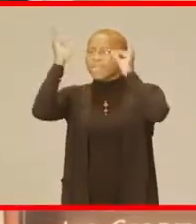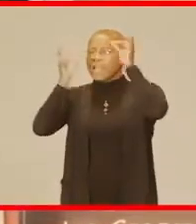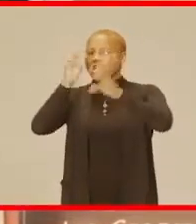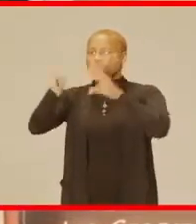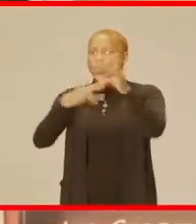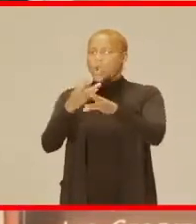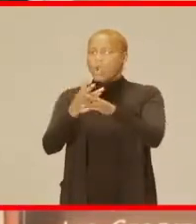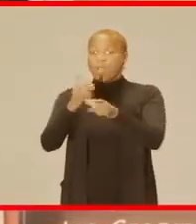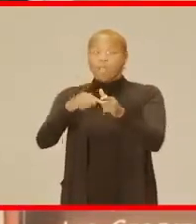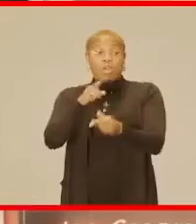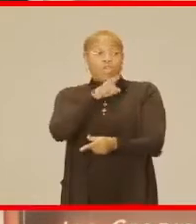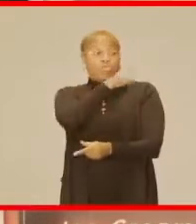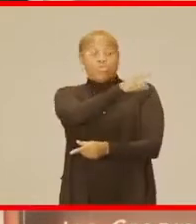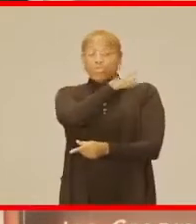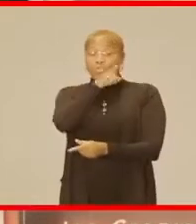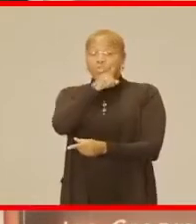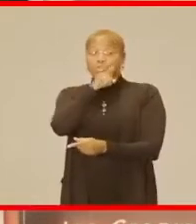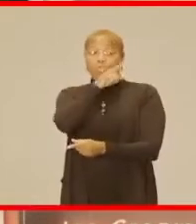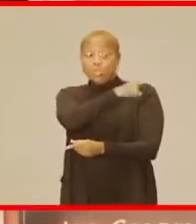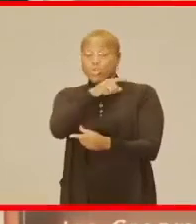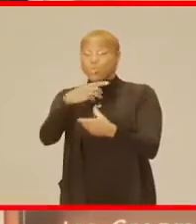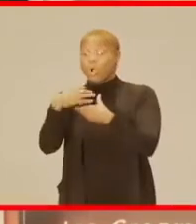you are the outsider.